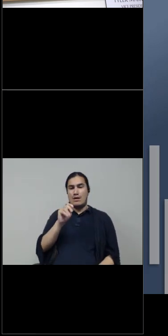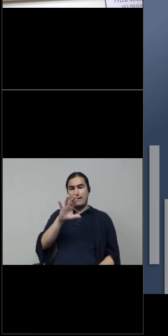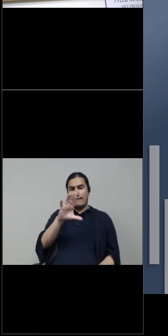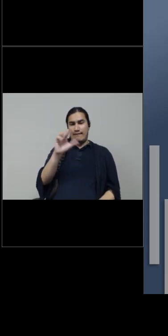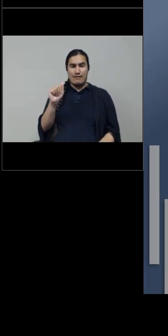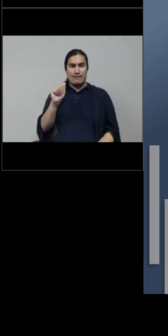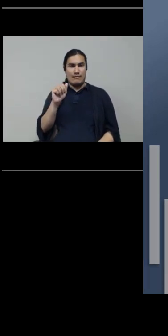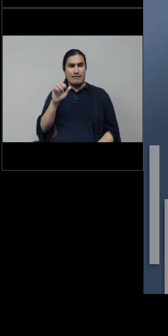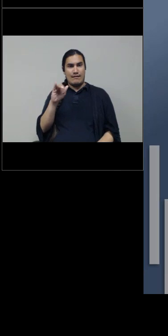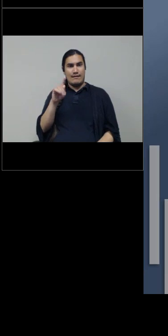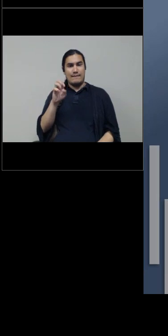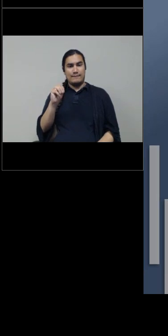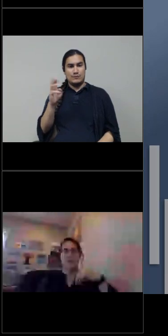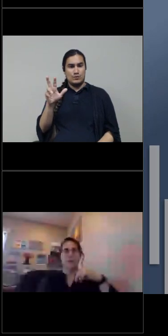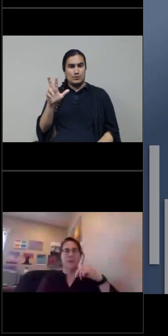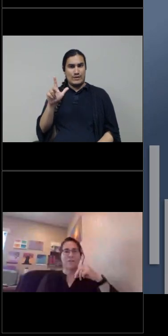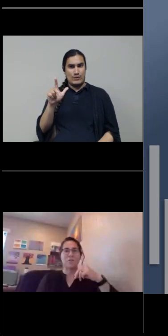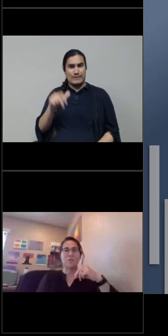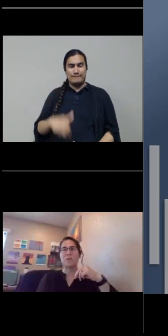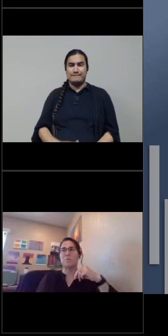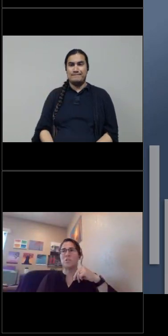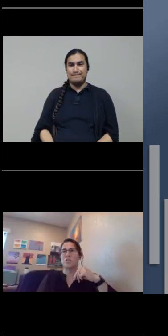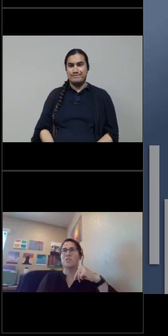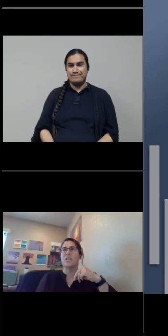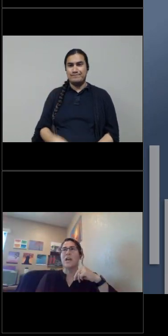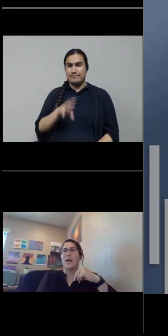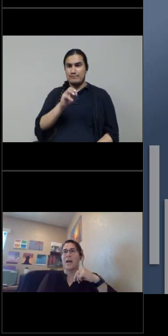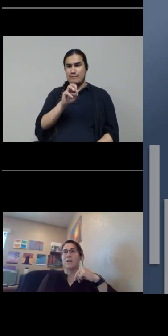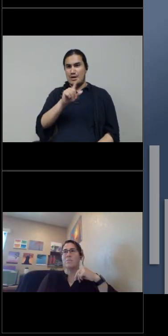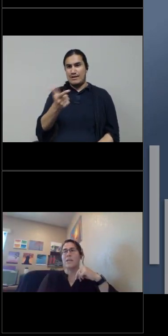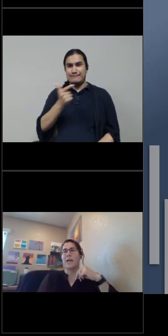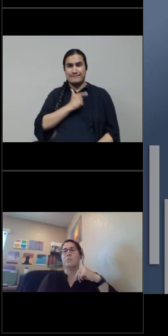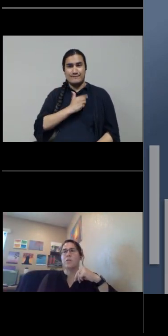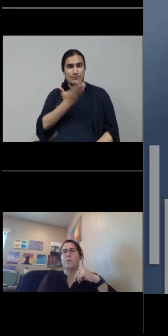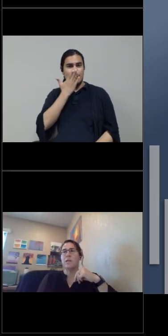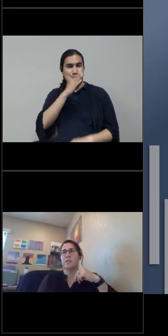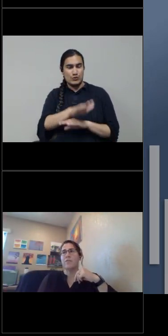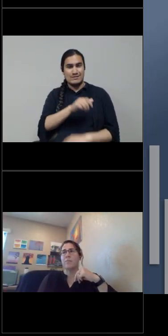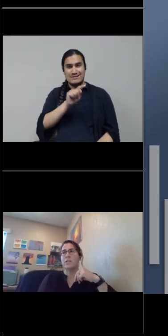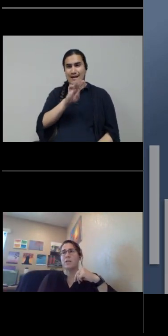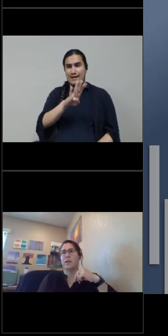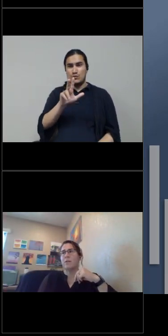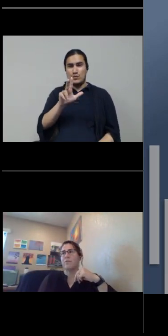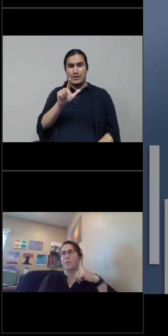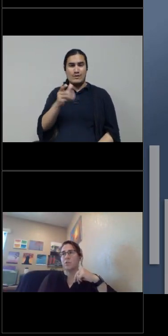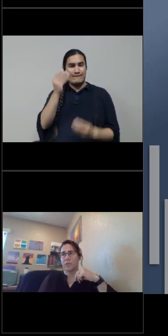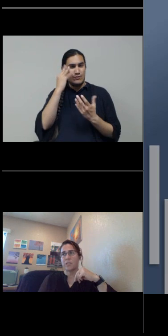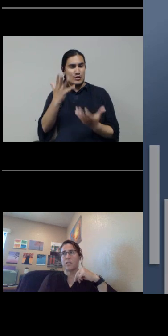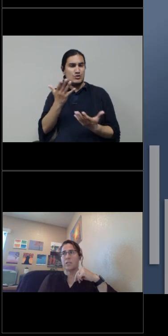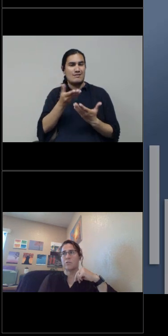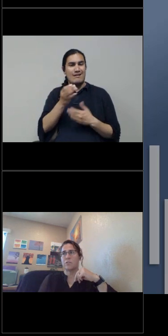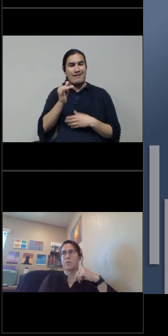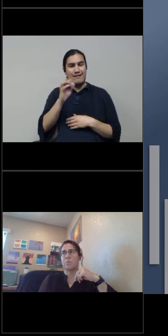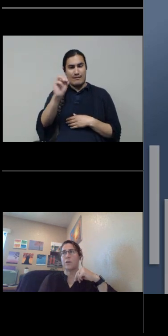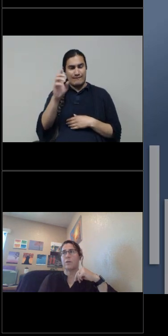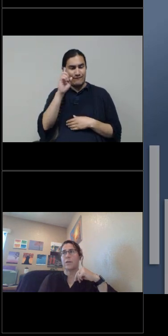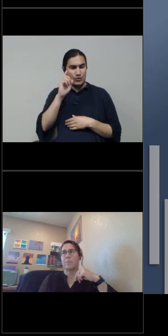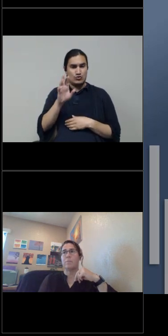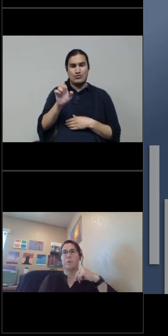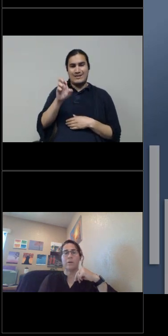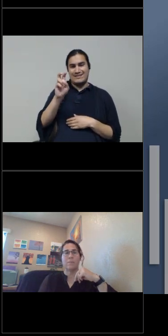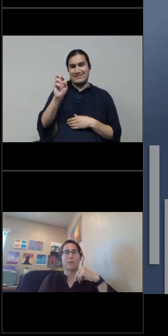item 23. Good afternoon, Commissioners. Item tab 23 is an information item for the Transit and Intercity